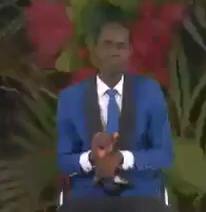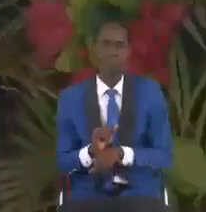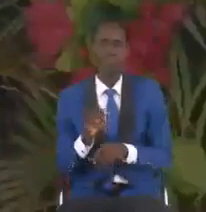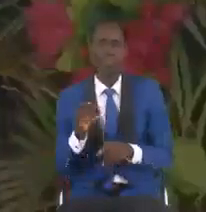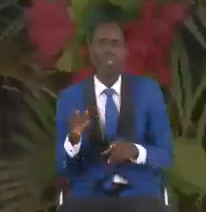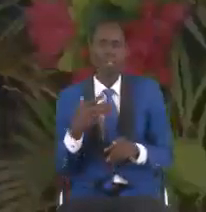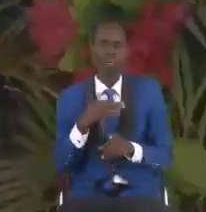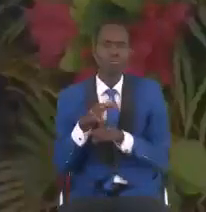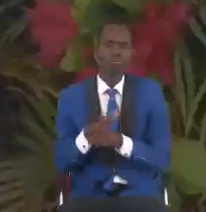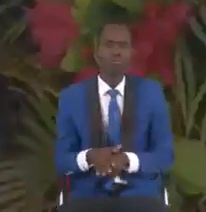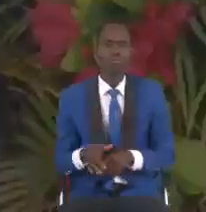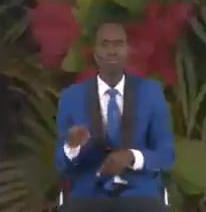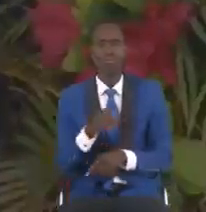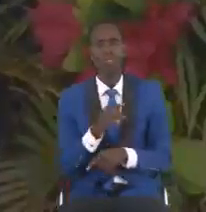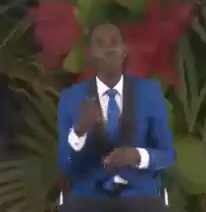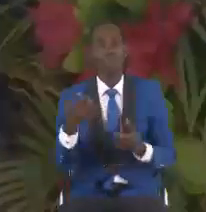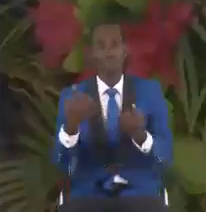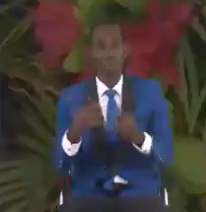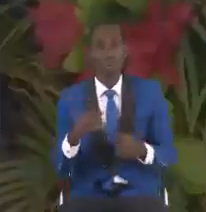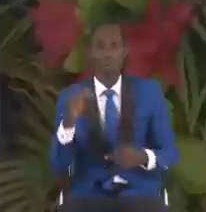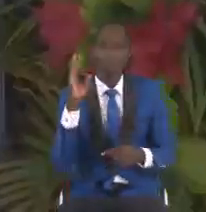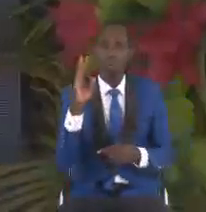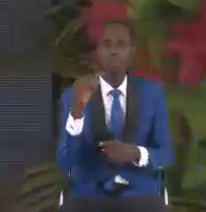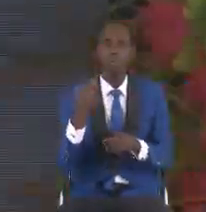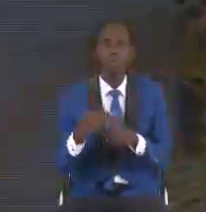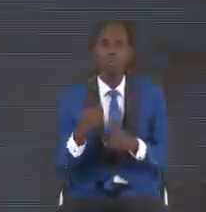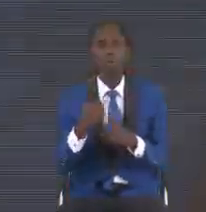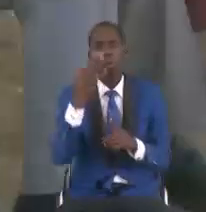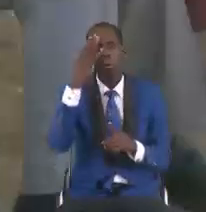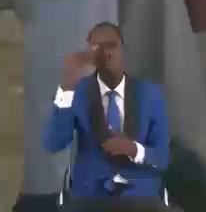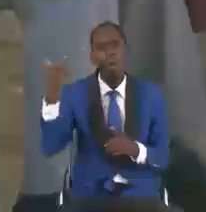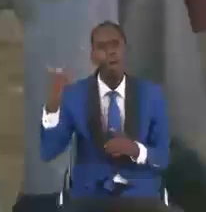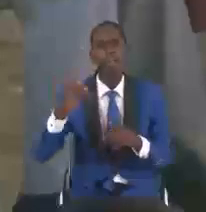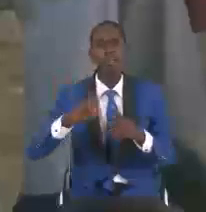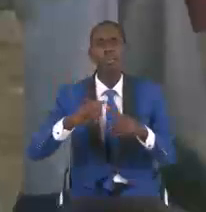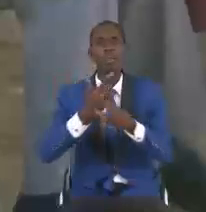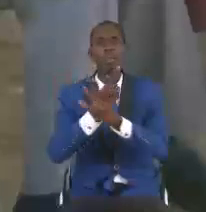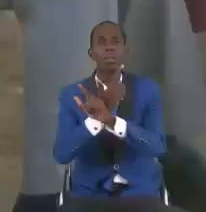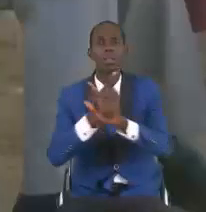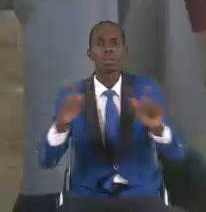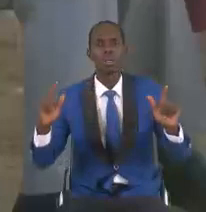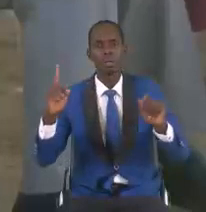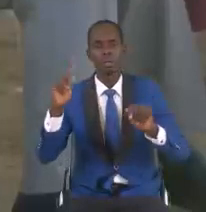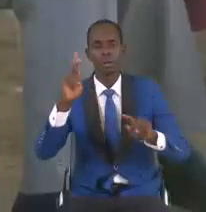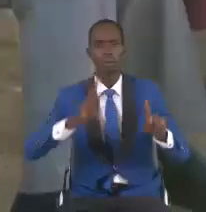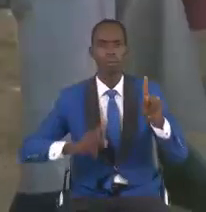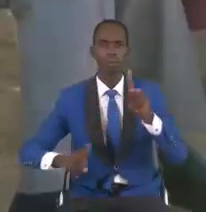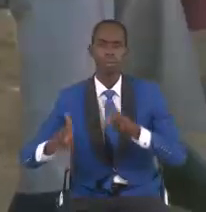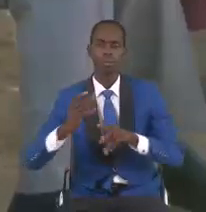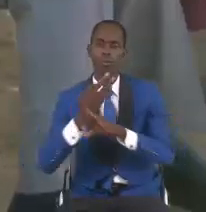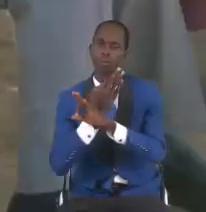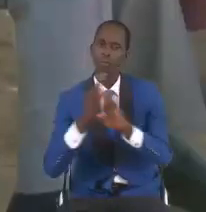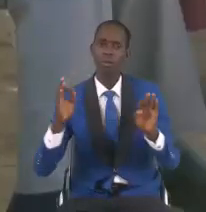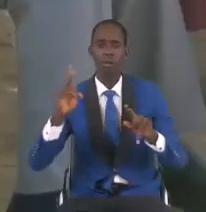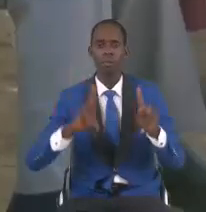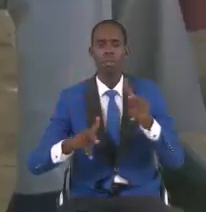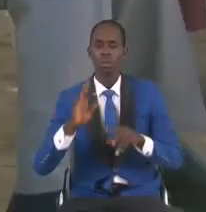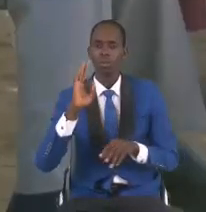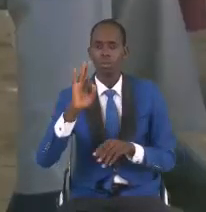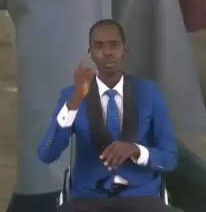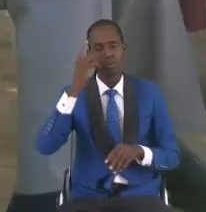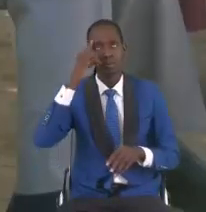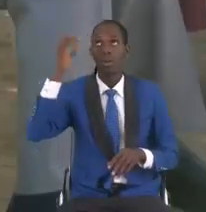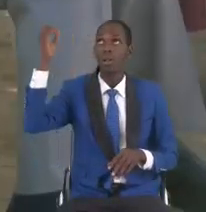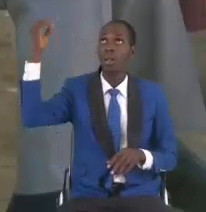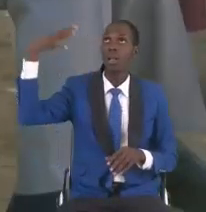come, preach the word. Why? To liberate the people. We preach for light. That